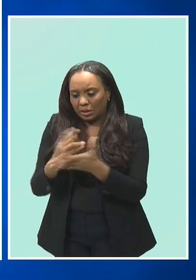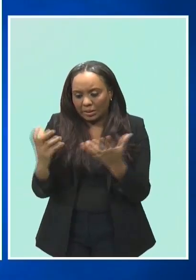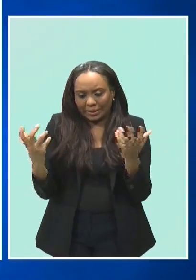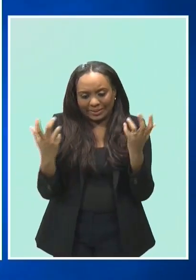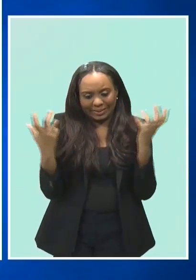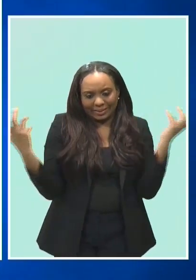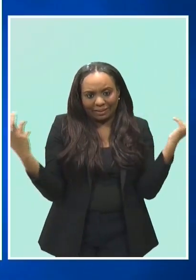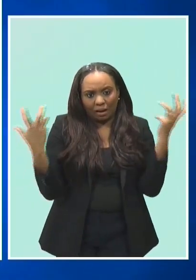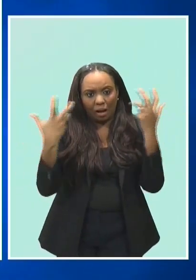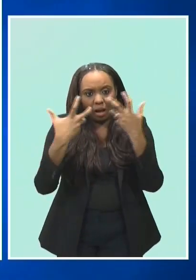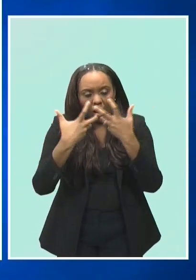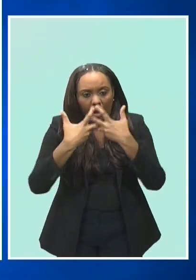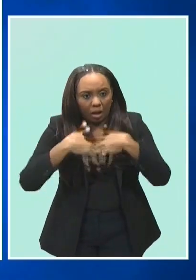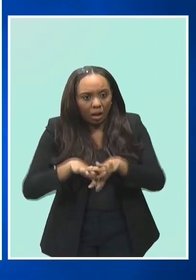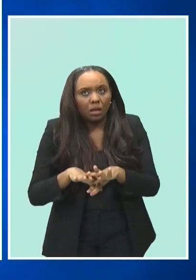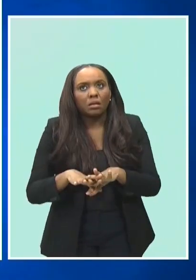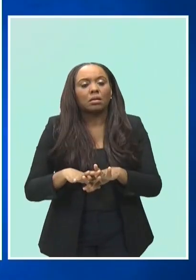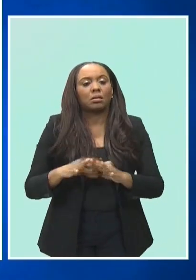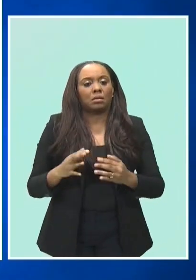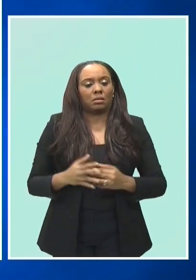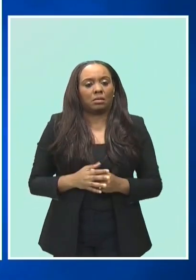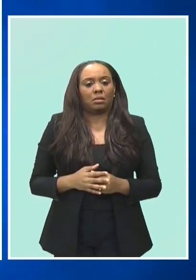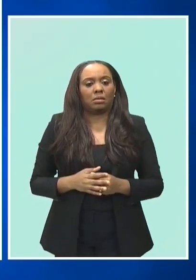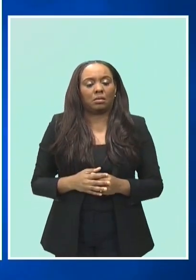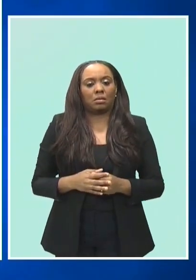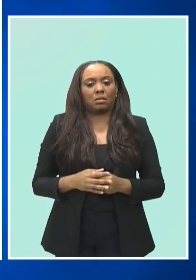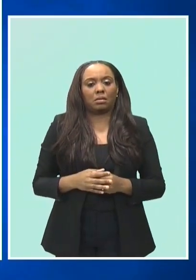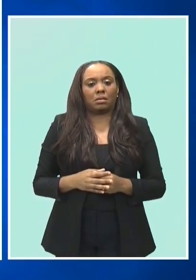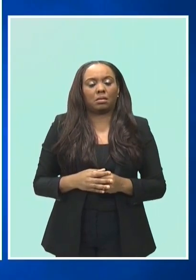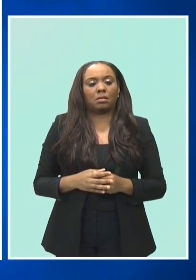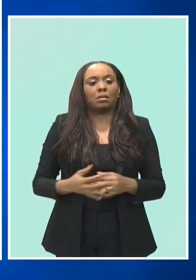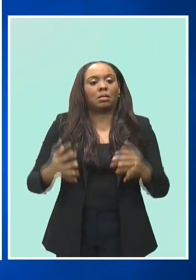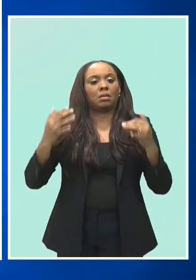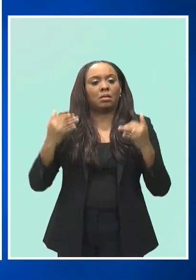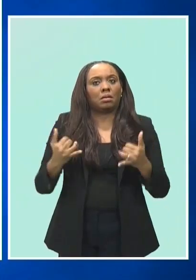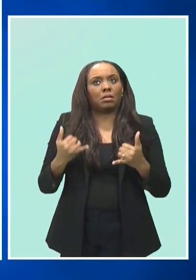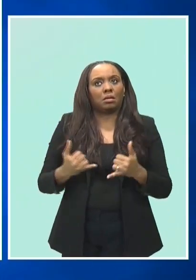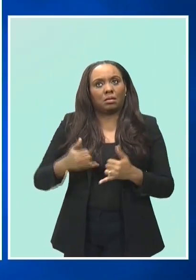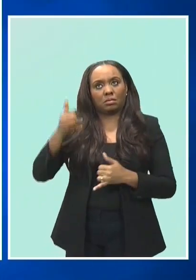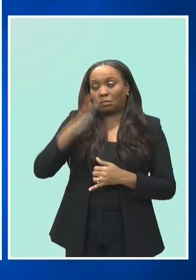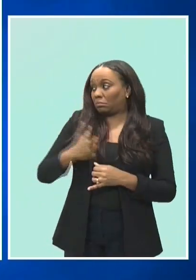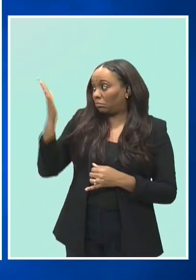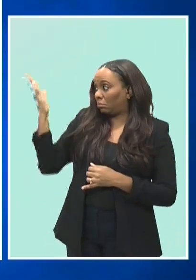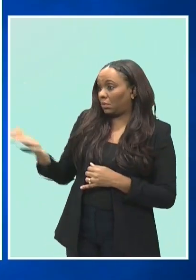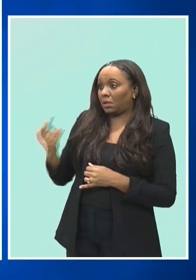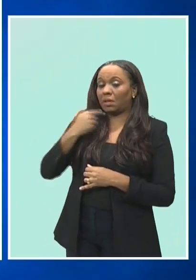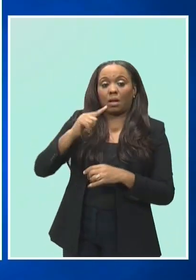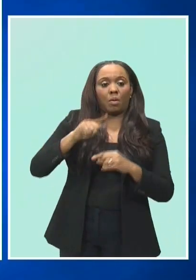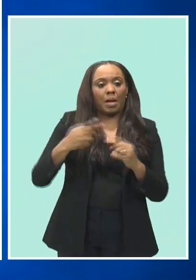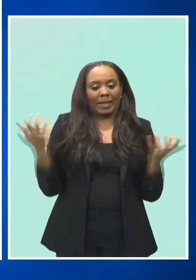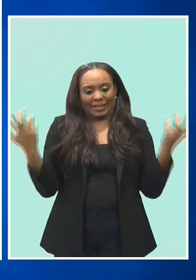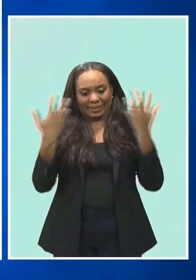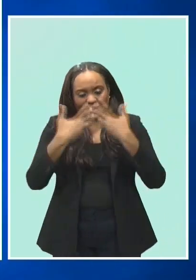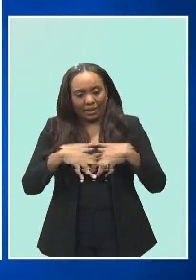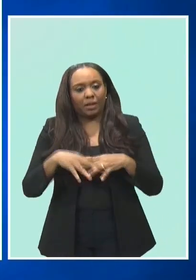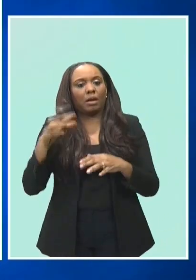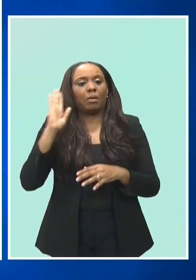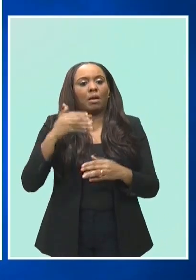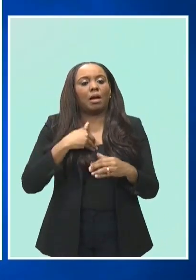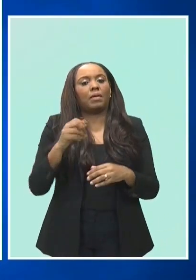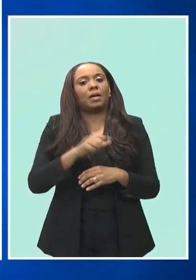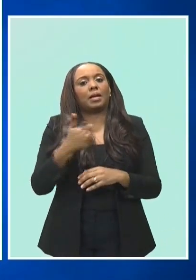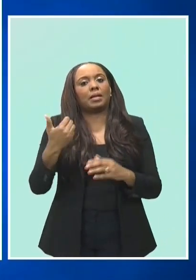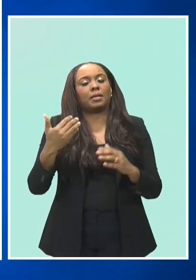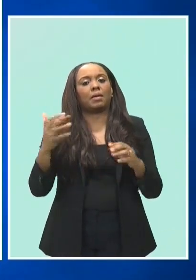in the Ministry of the Presidency, Joseph Harmon. He said based on his understanding, after the cross-matching, then another list will be arrived